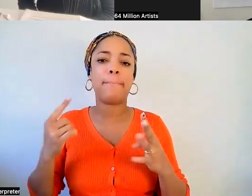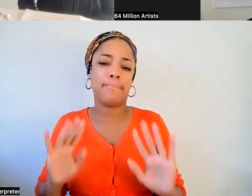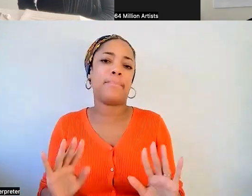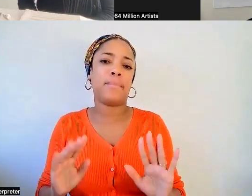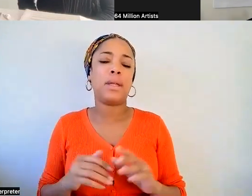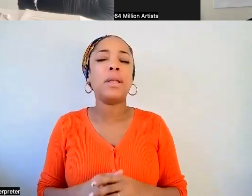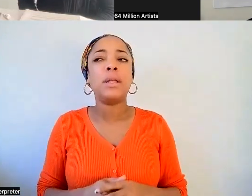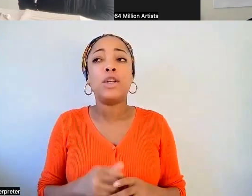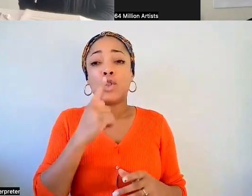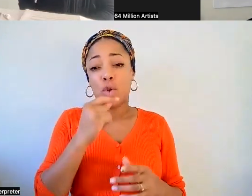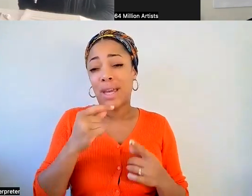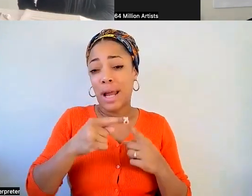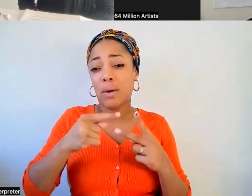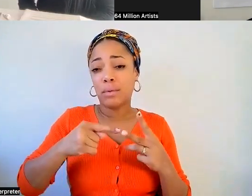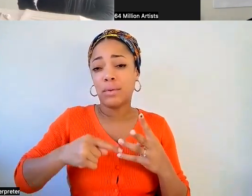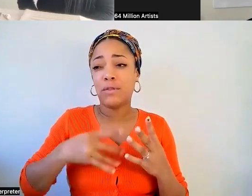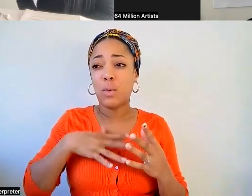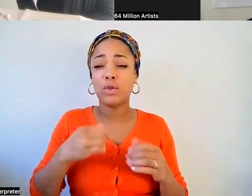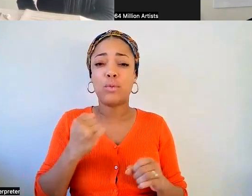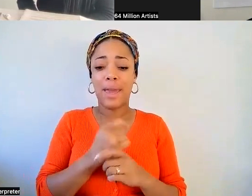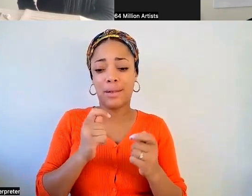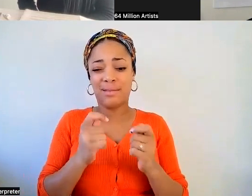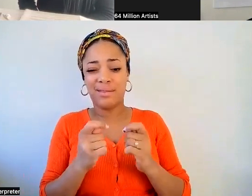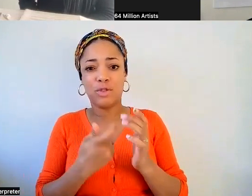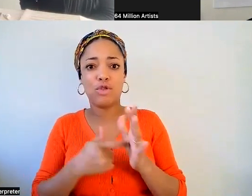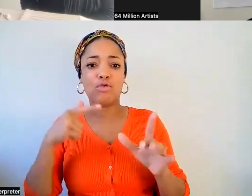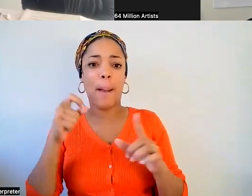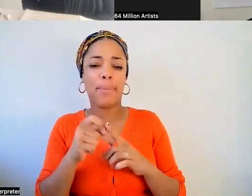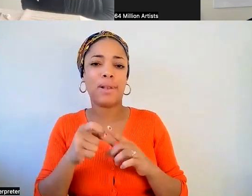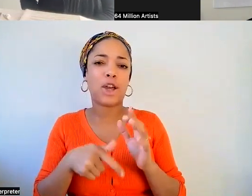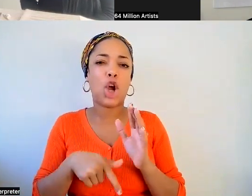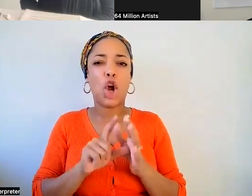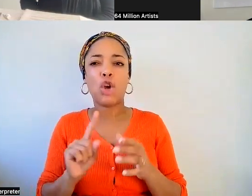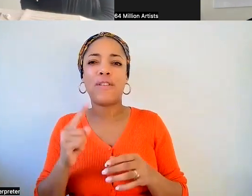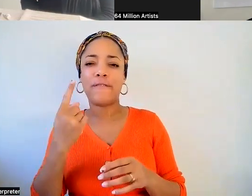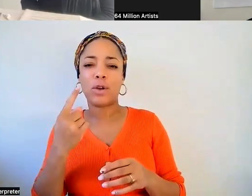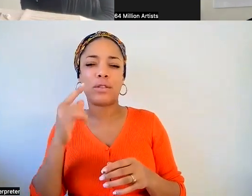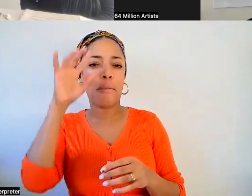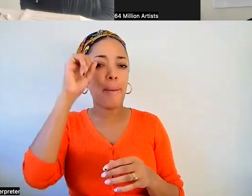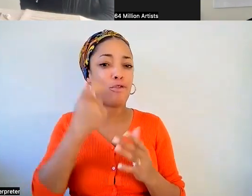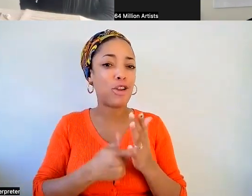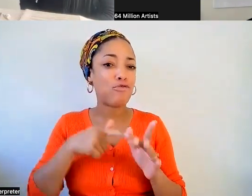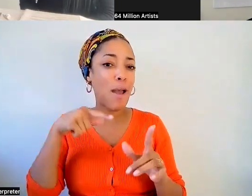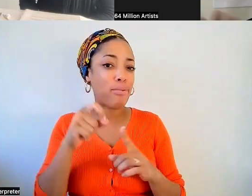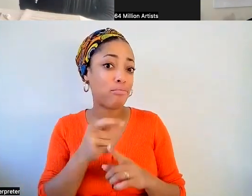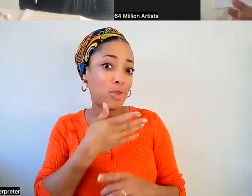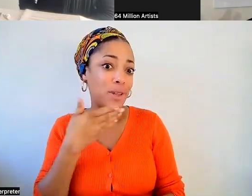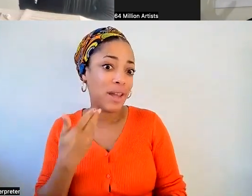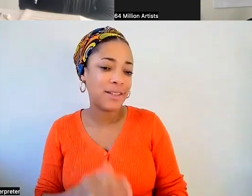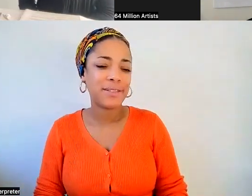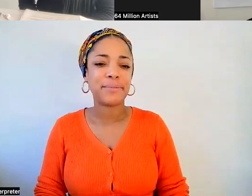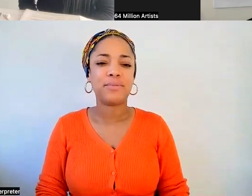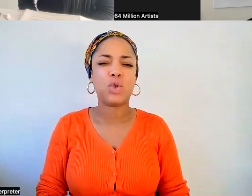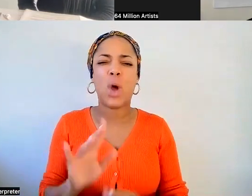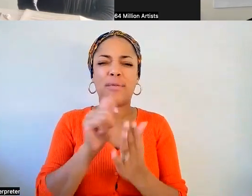So you can count the beats if you wanted to make it into a rap, like a kind of early first memory rap. That would be great as well. You don't have to write like I